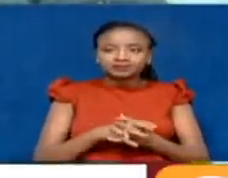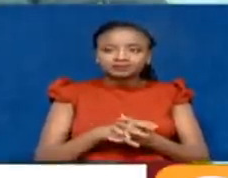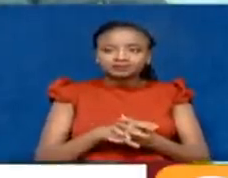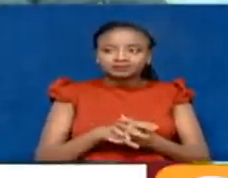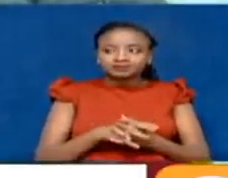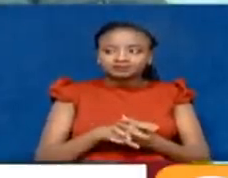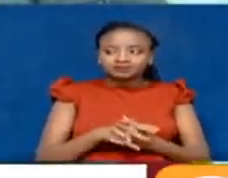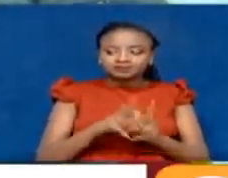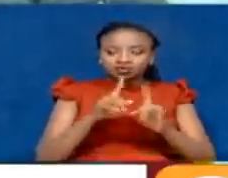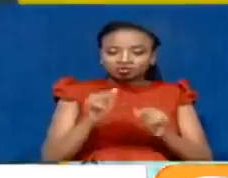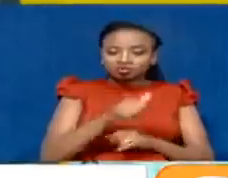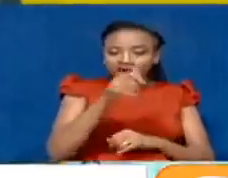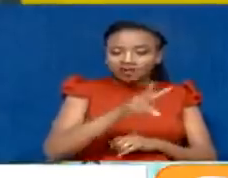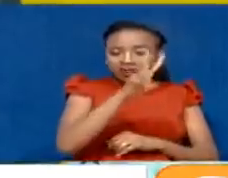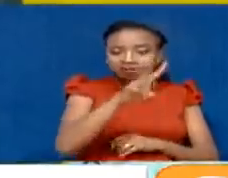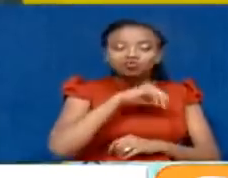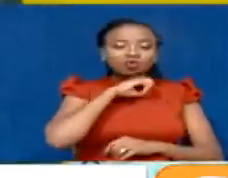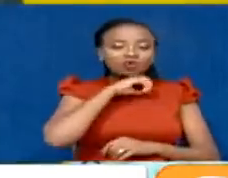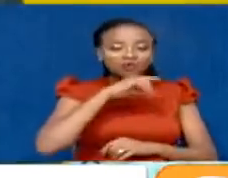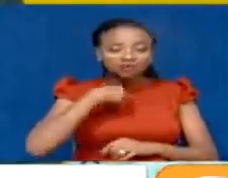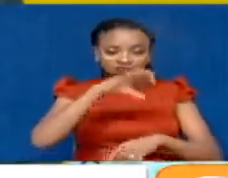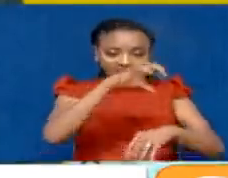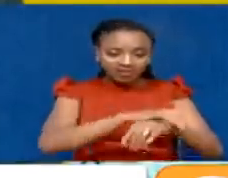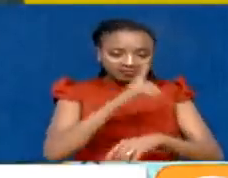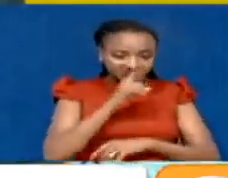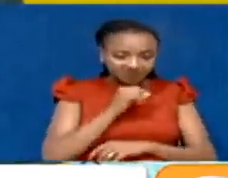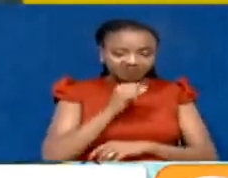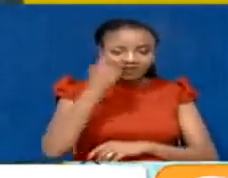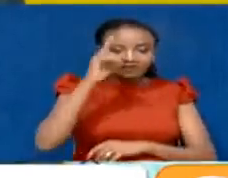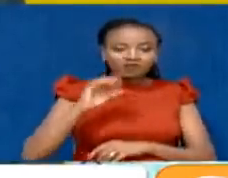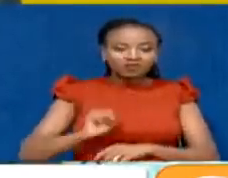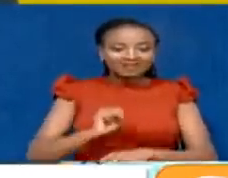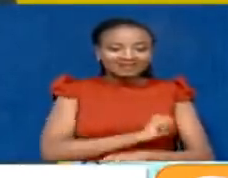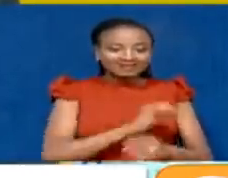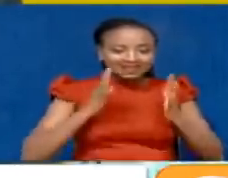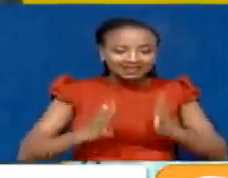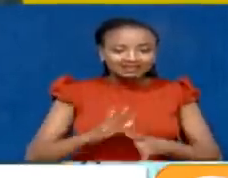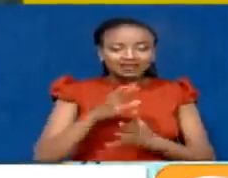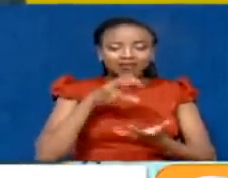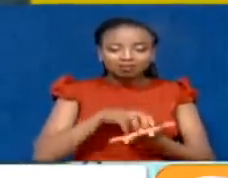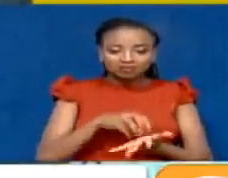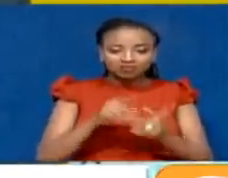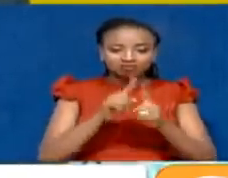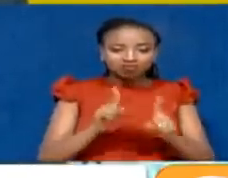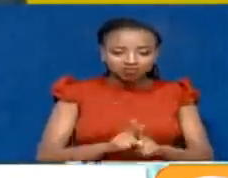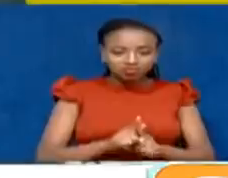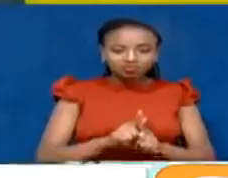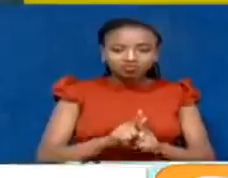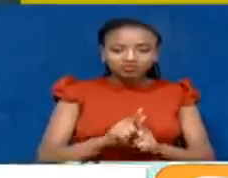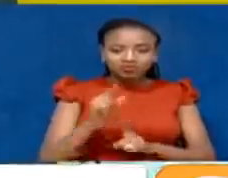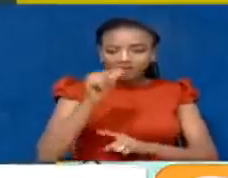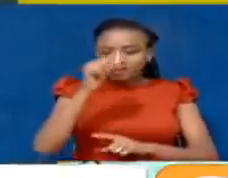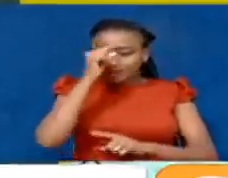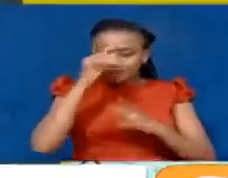also received 2 complaints in respect of the position of senator and 2 complaints in respect of the position